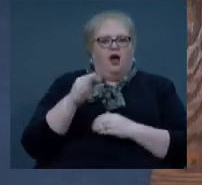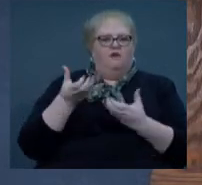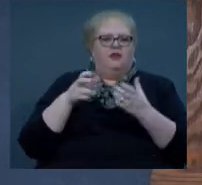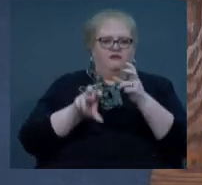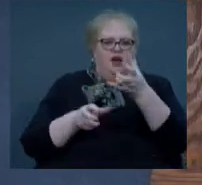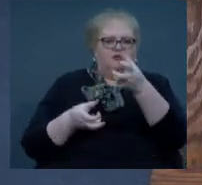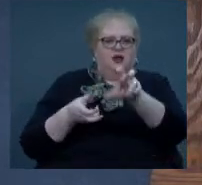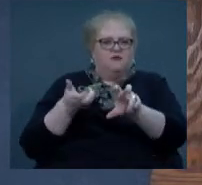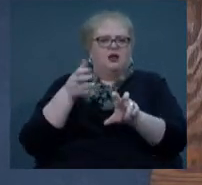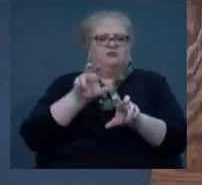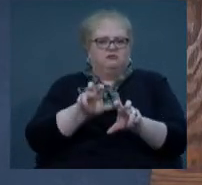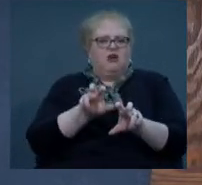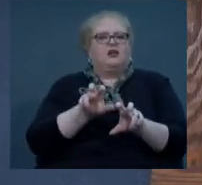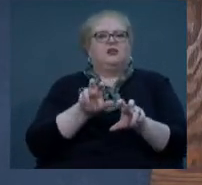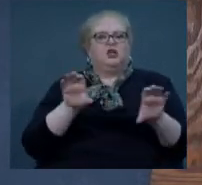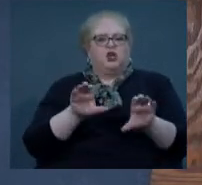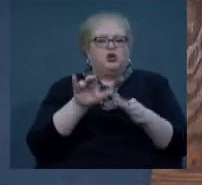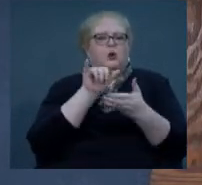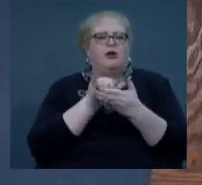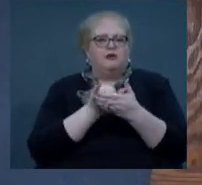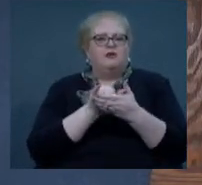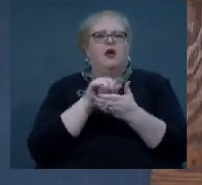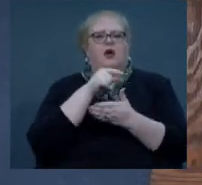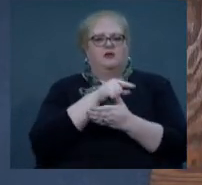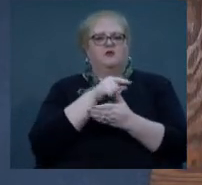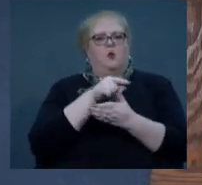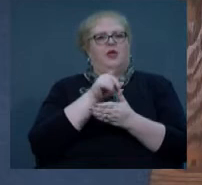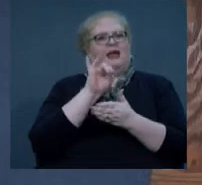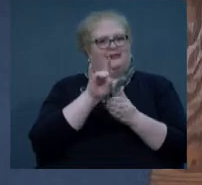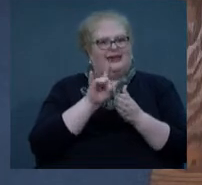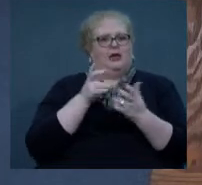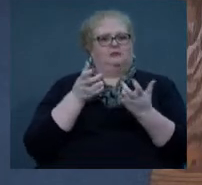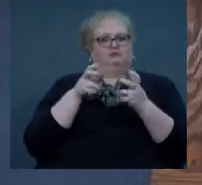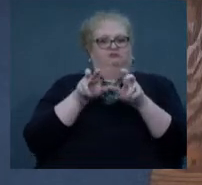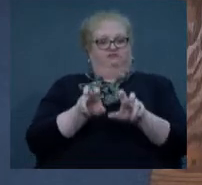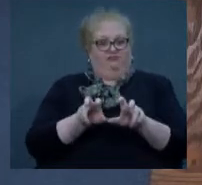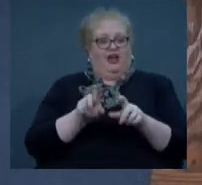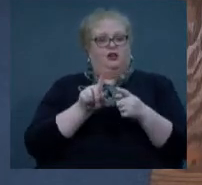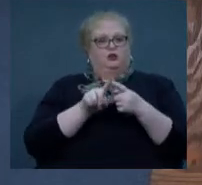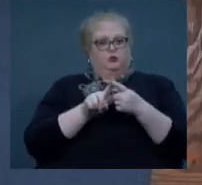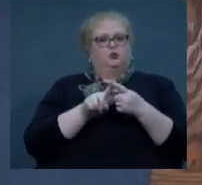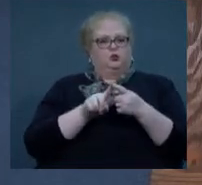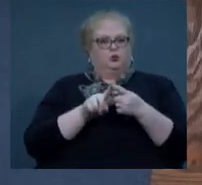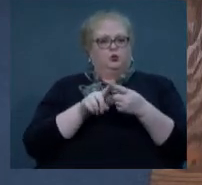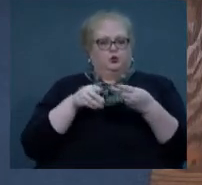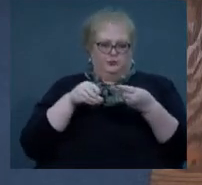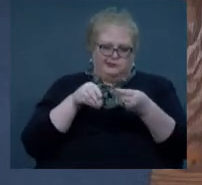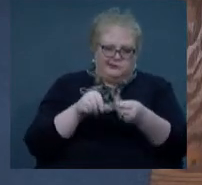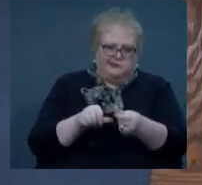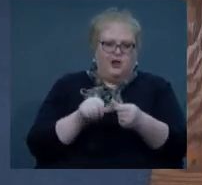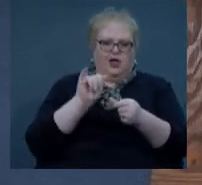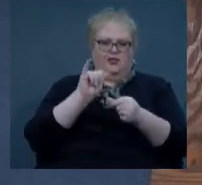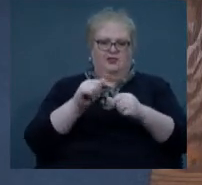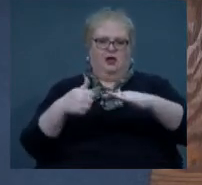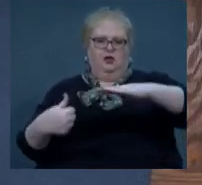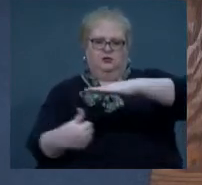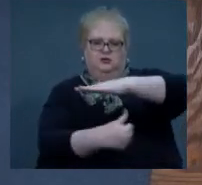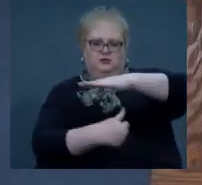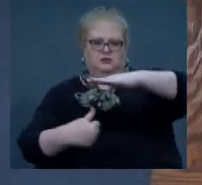significantly to prepare the subgrade for vertical construction in the future. Could have saved a lot of money just